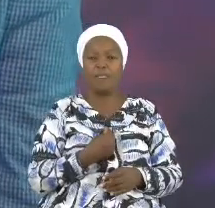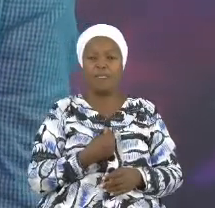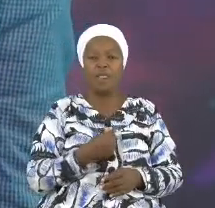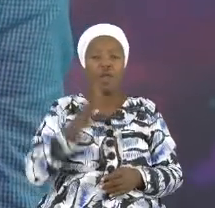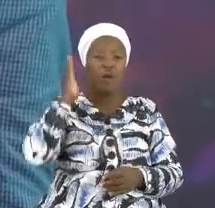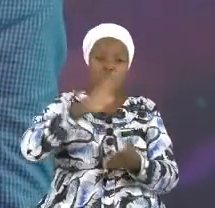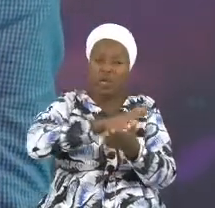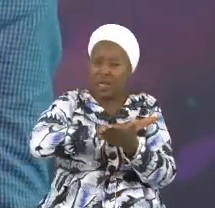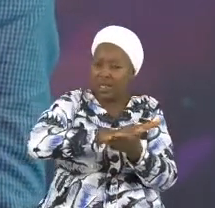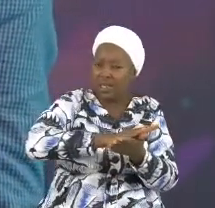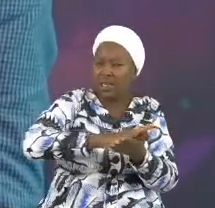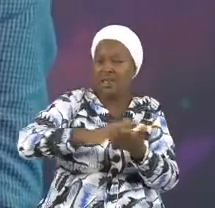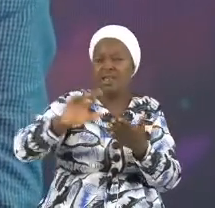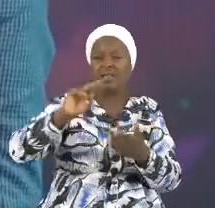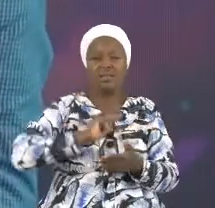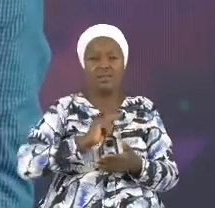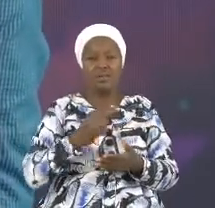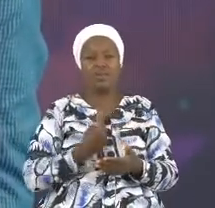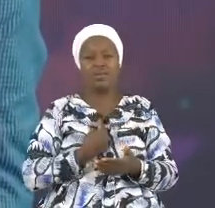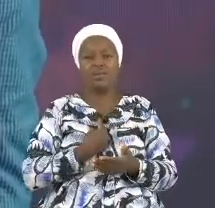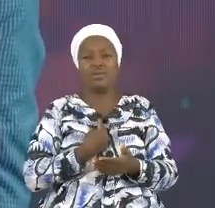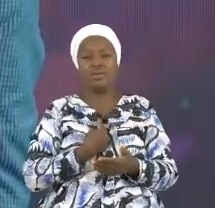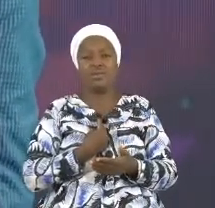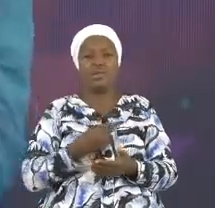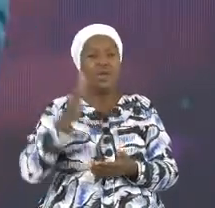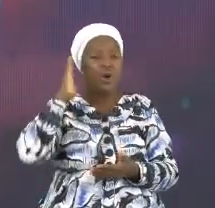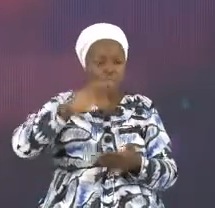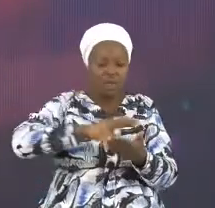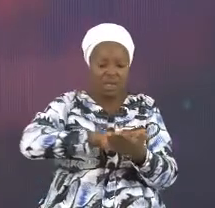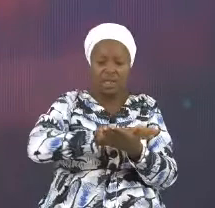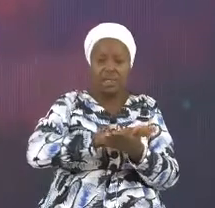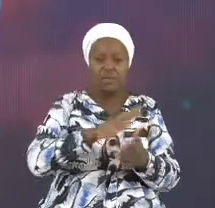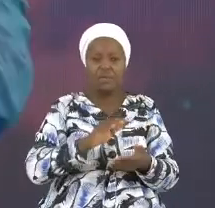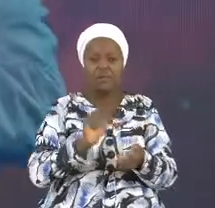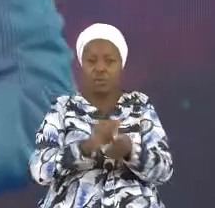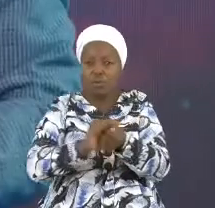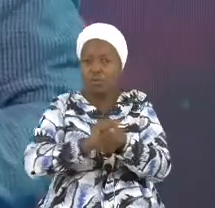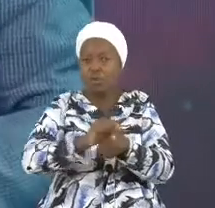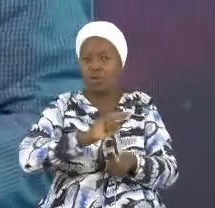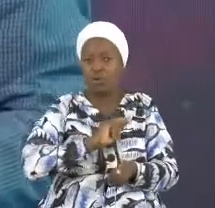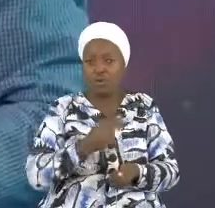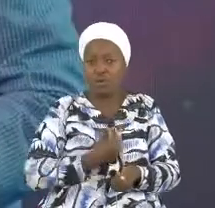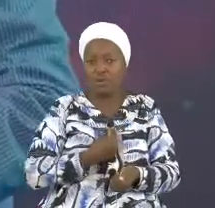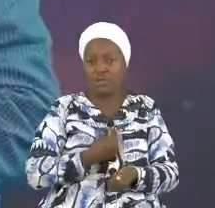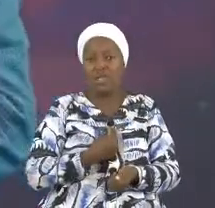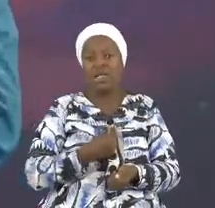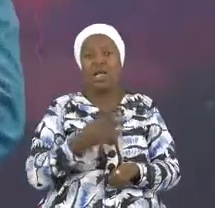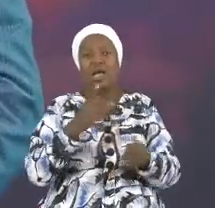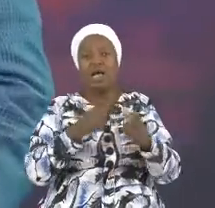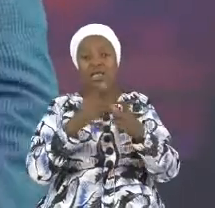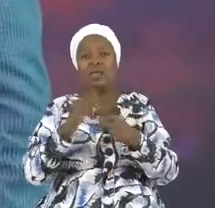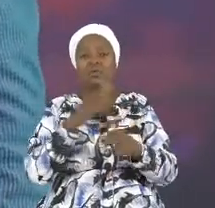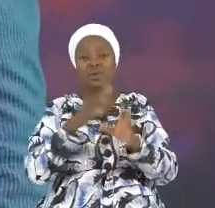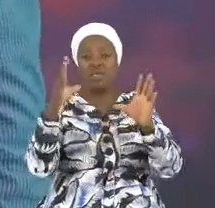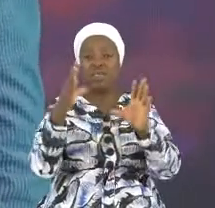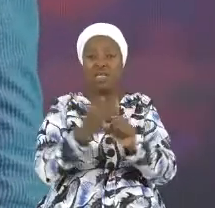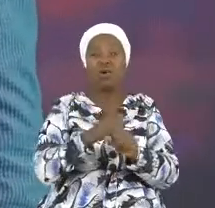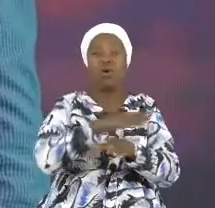us, will purge us, and will take every form of secret